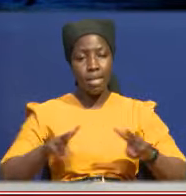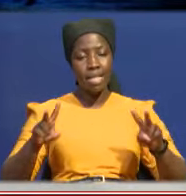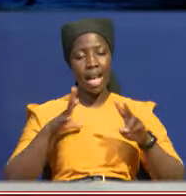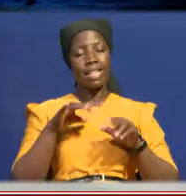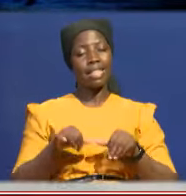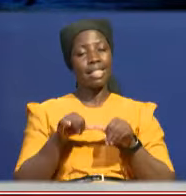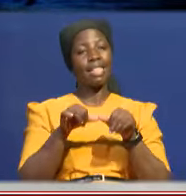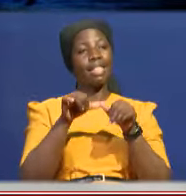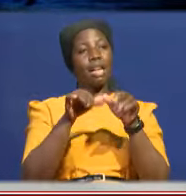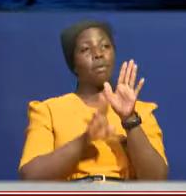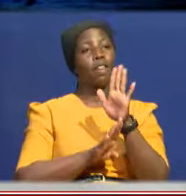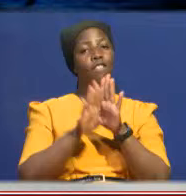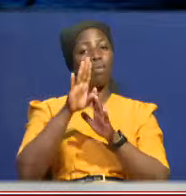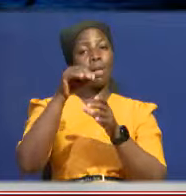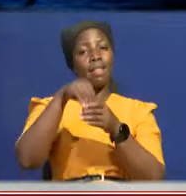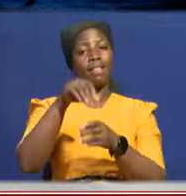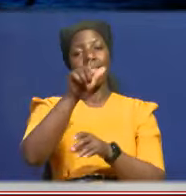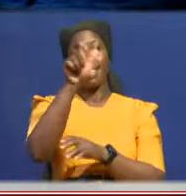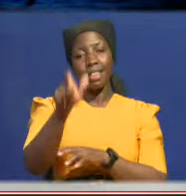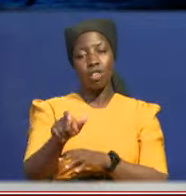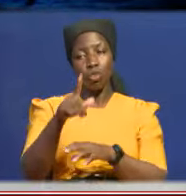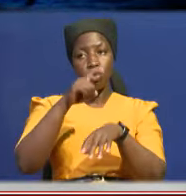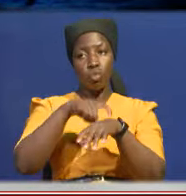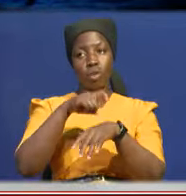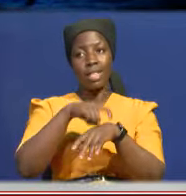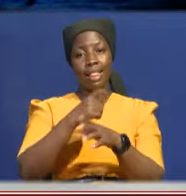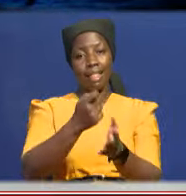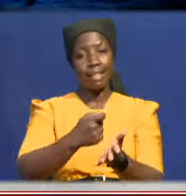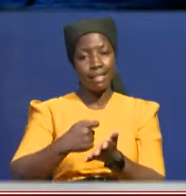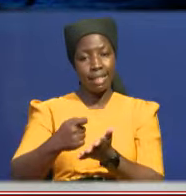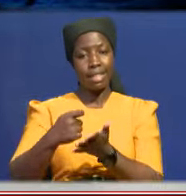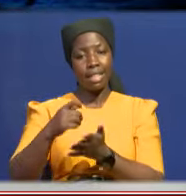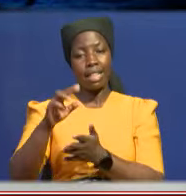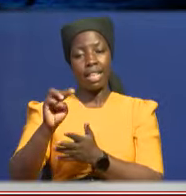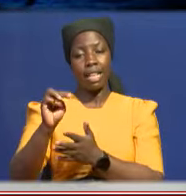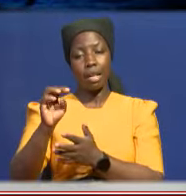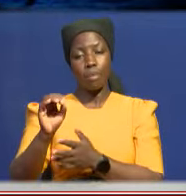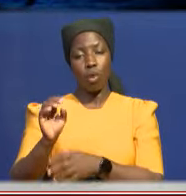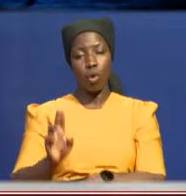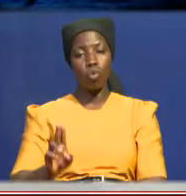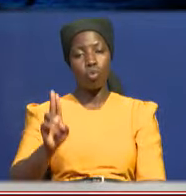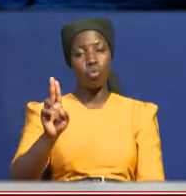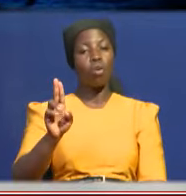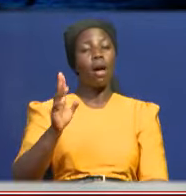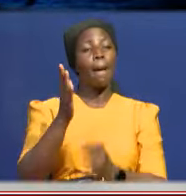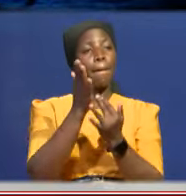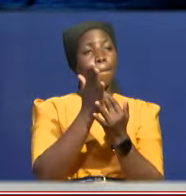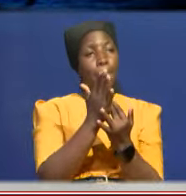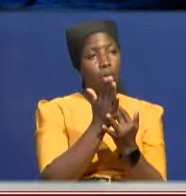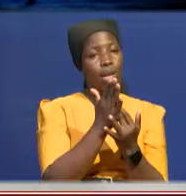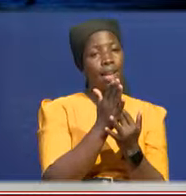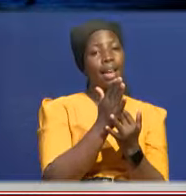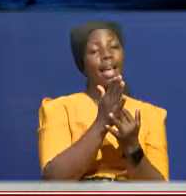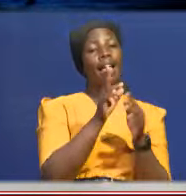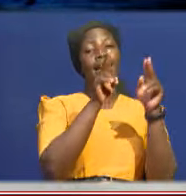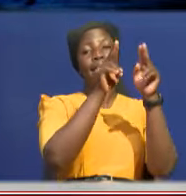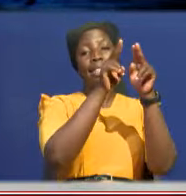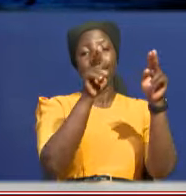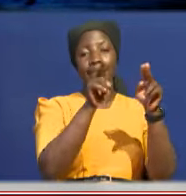sustainable development in the region. Speaking during the signing of a Memorandum of Understanding between the